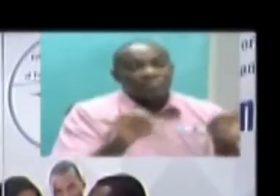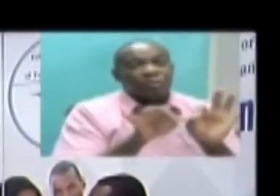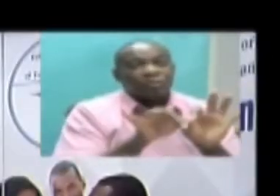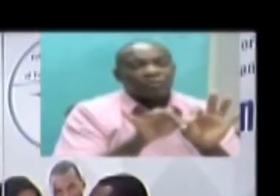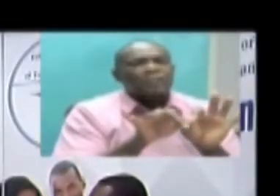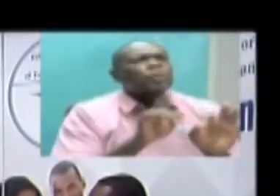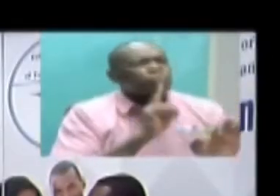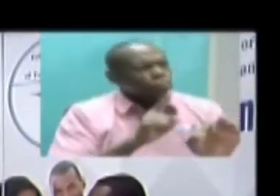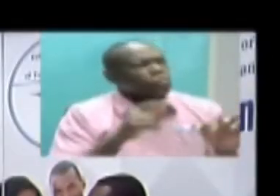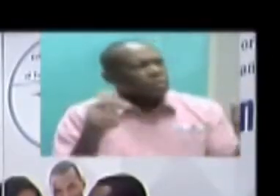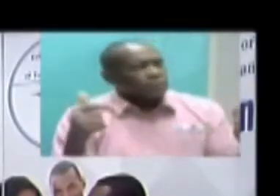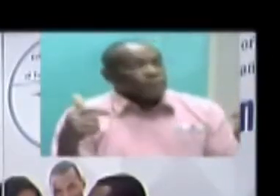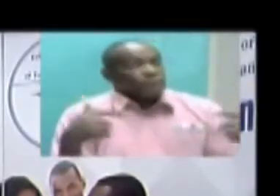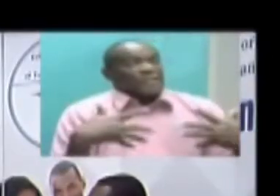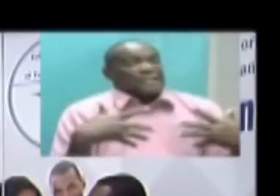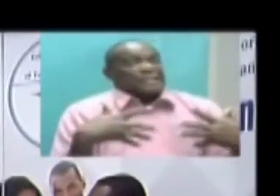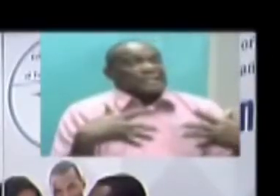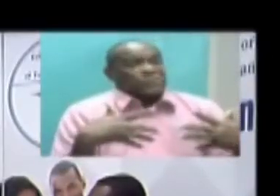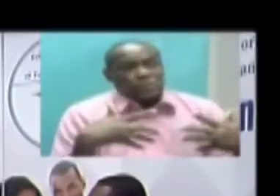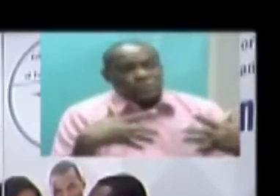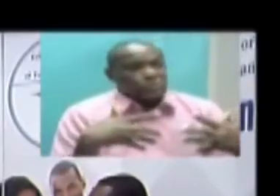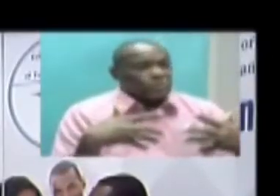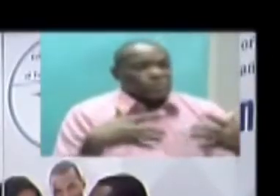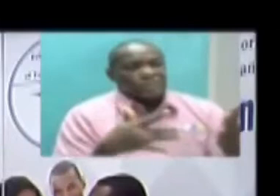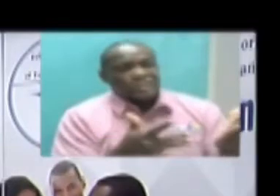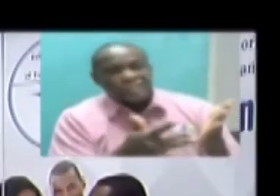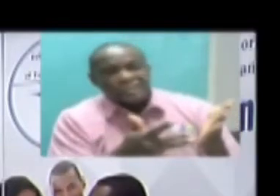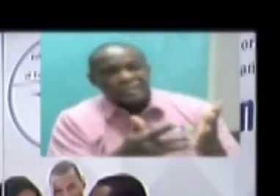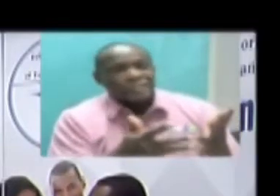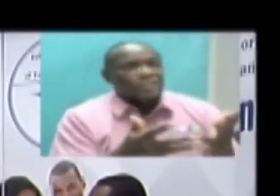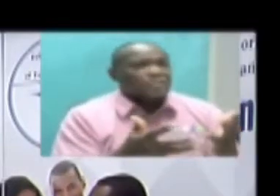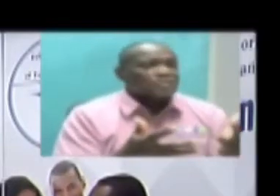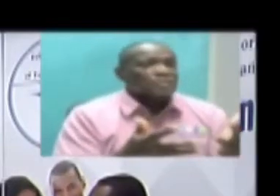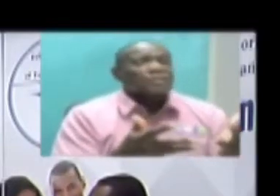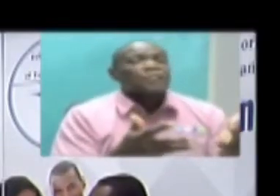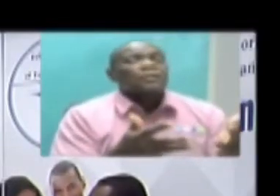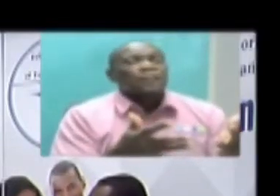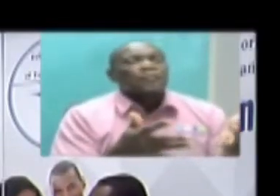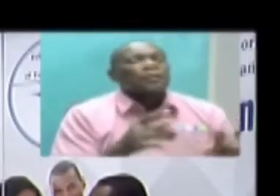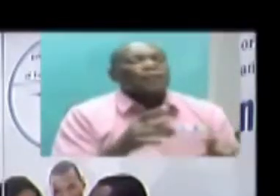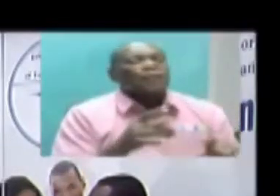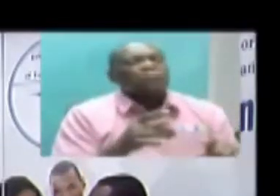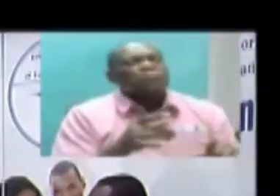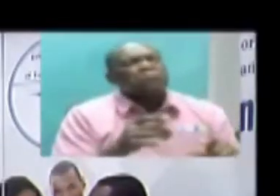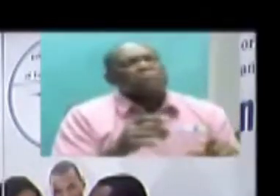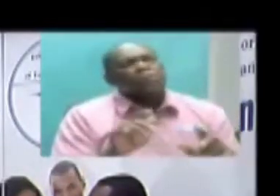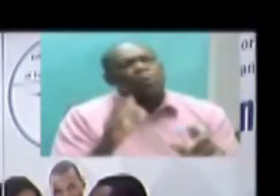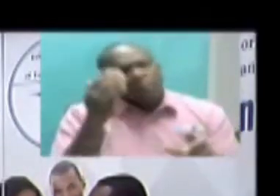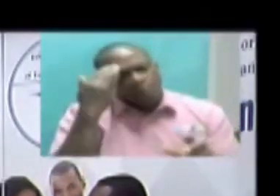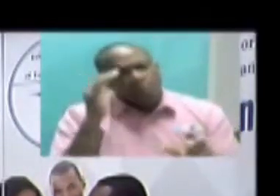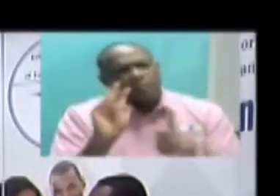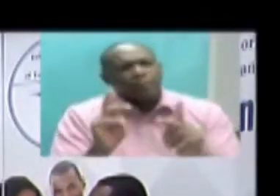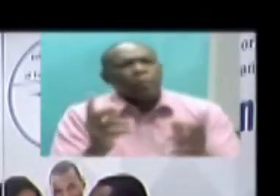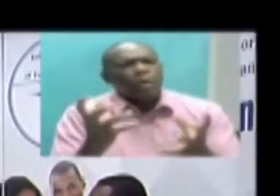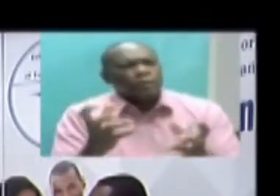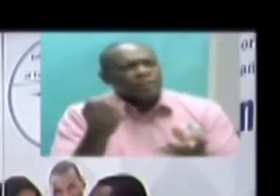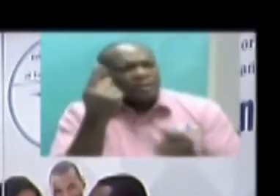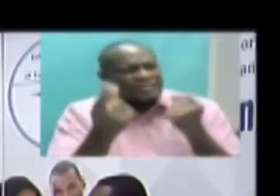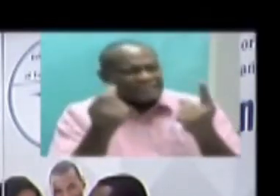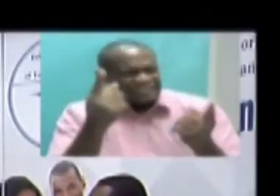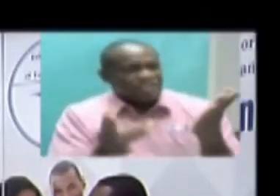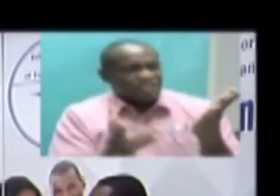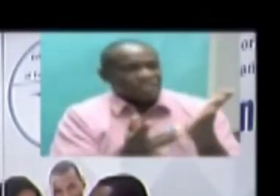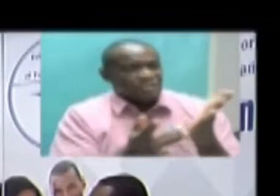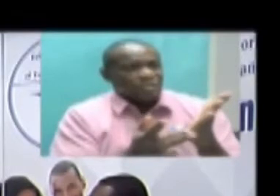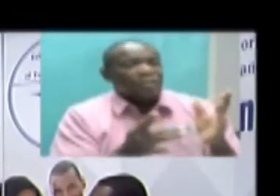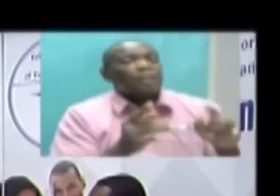fear of individuals, you know, wanting to understand technology. And I think this is where parents need to bridge that